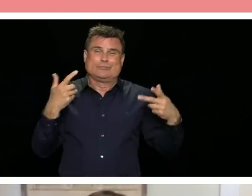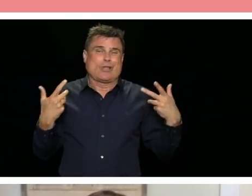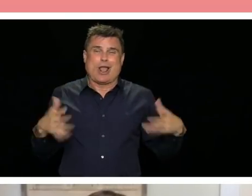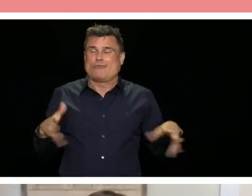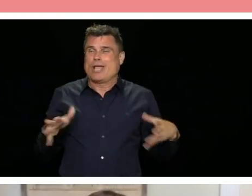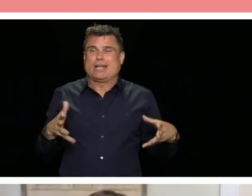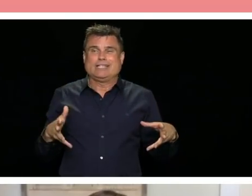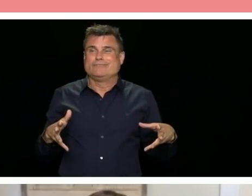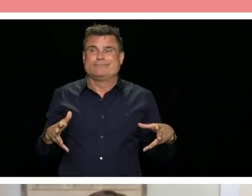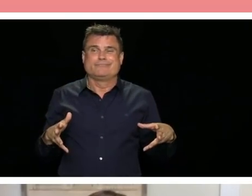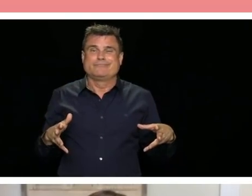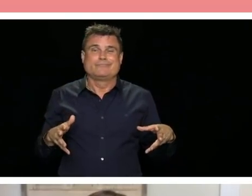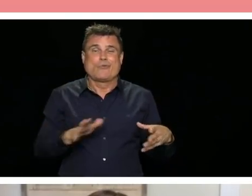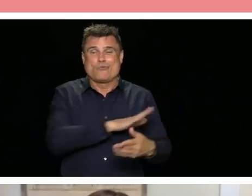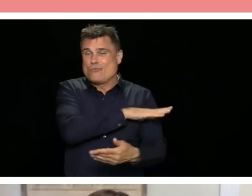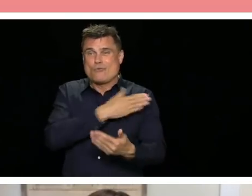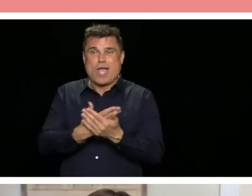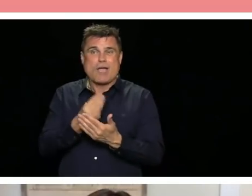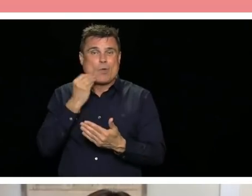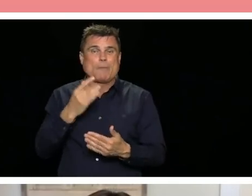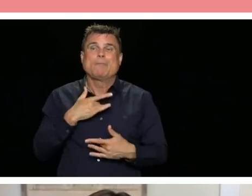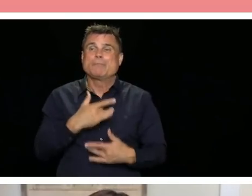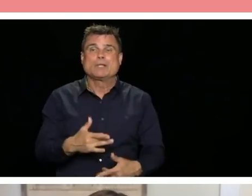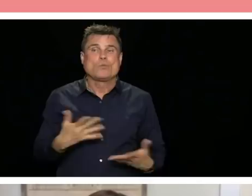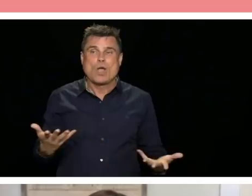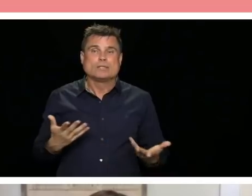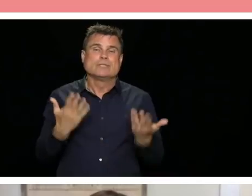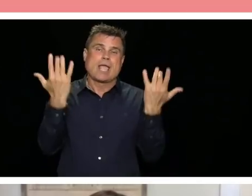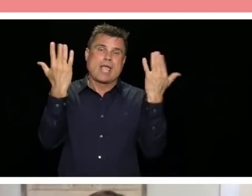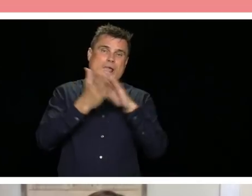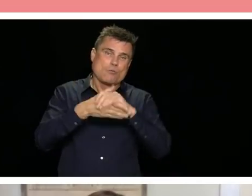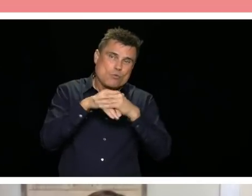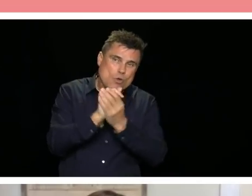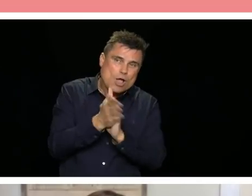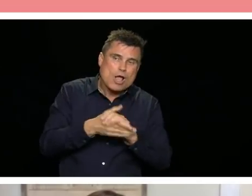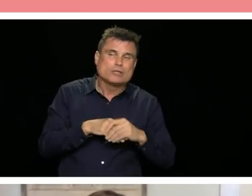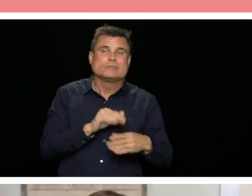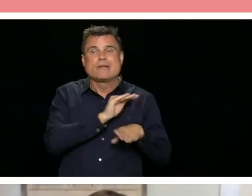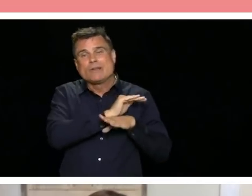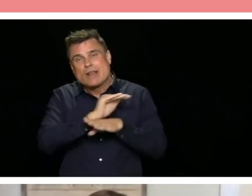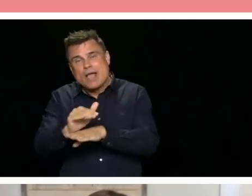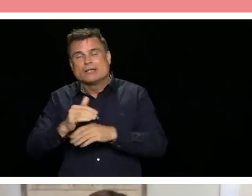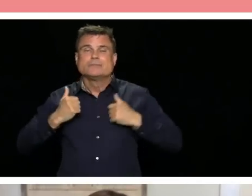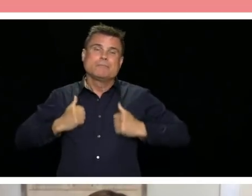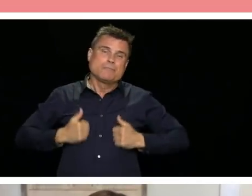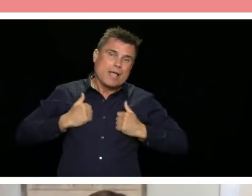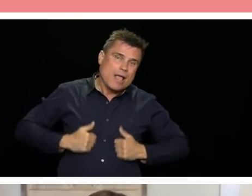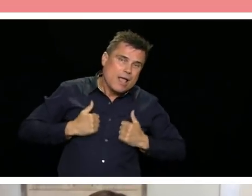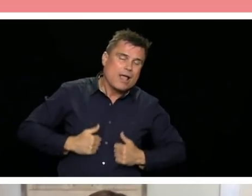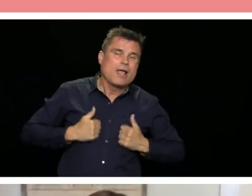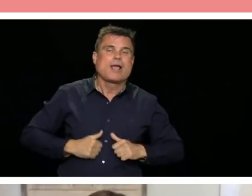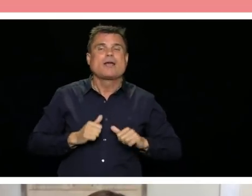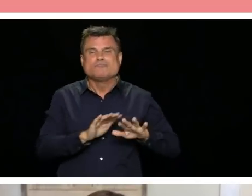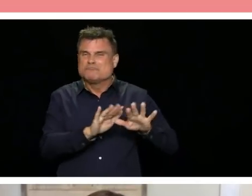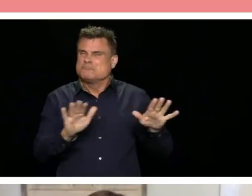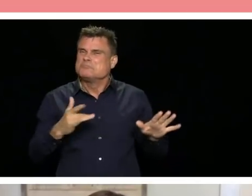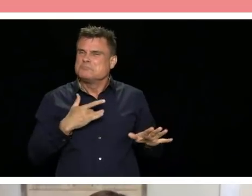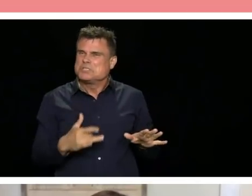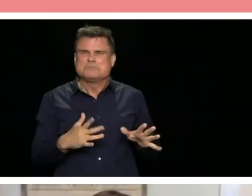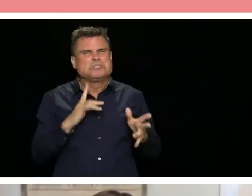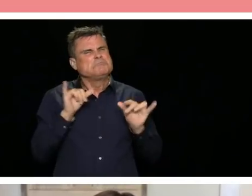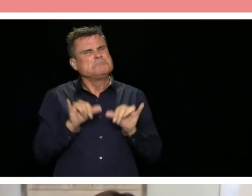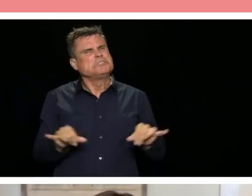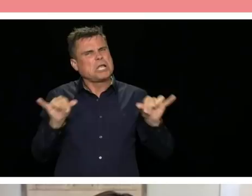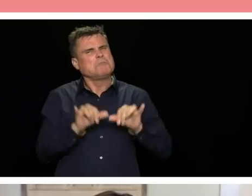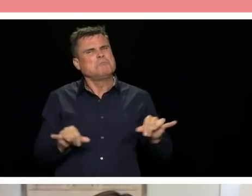That will, because of all of the good things we do, the things we know about the virus, that will get rid of any virus if there is any. And I'm not actually worried